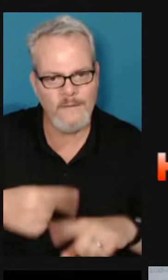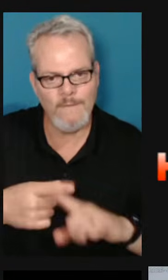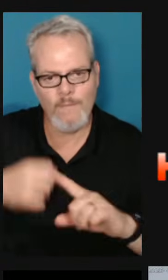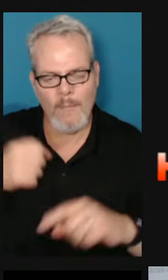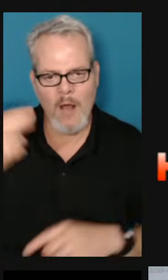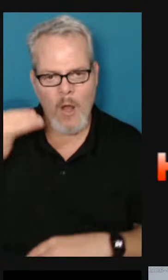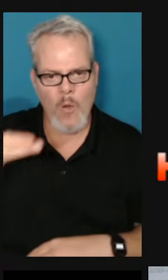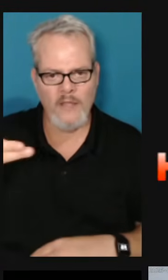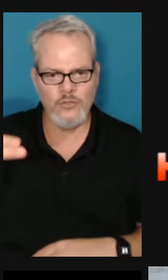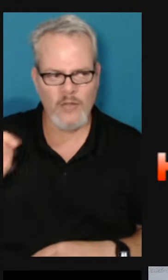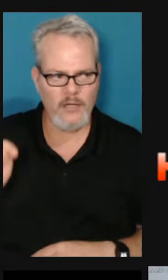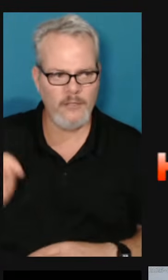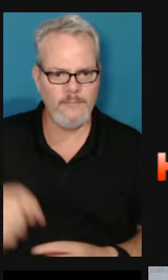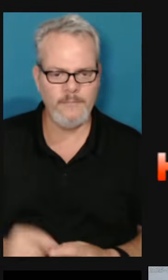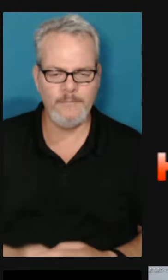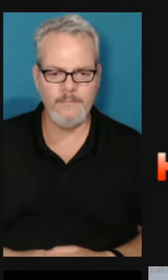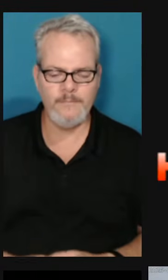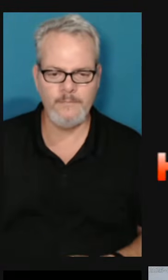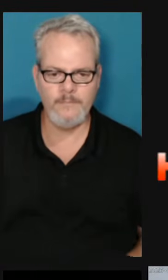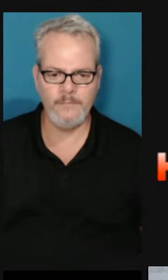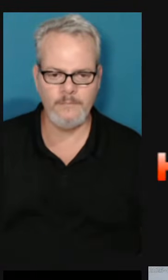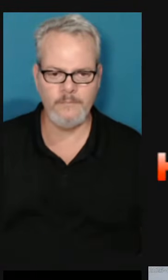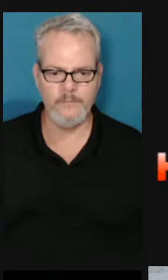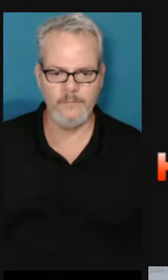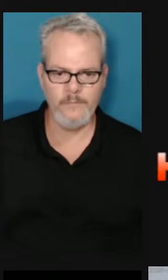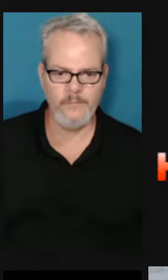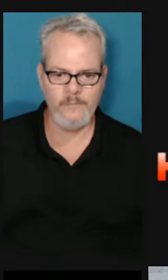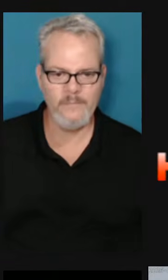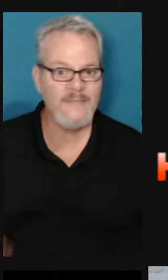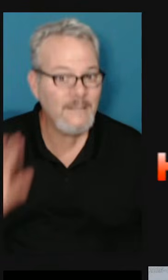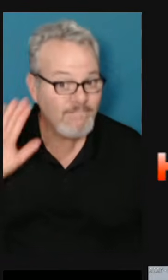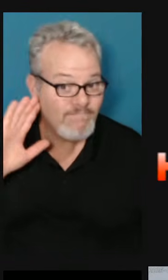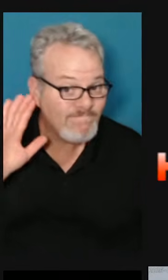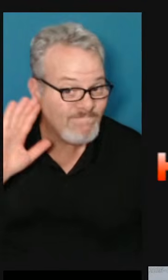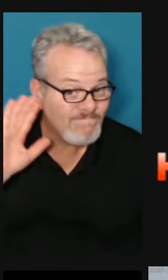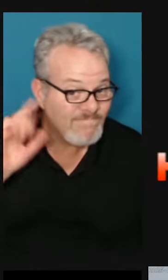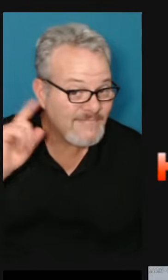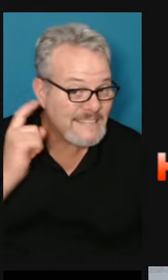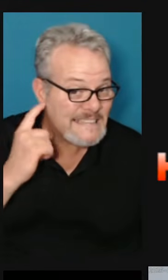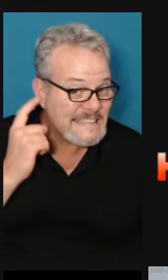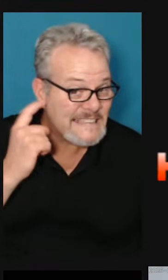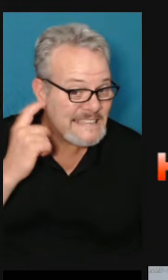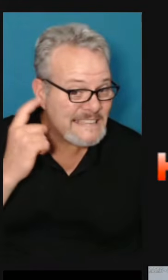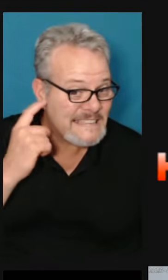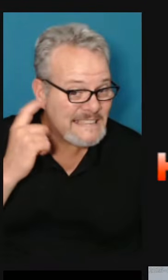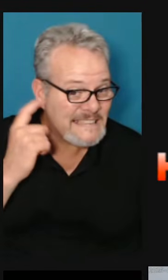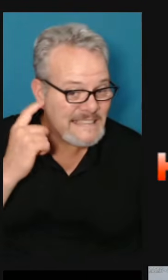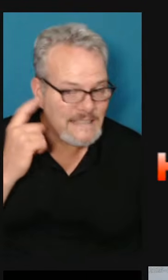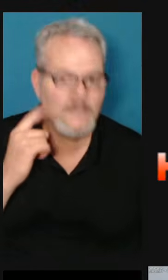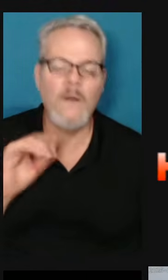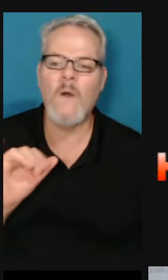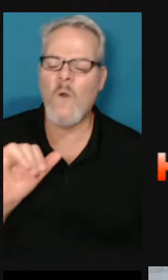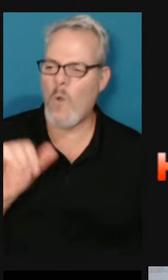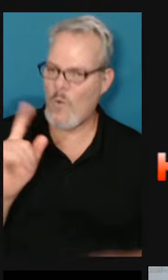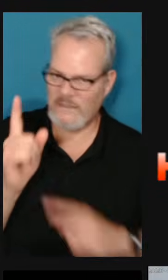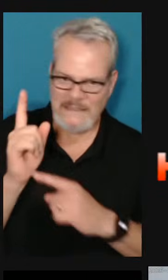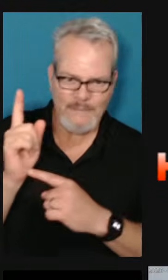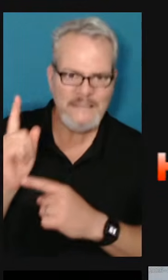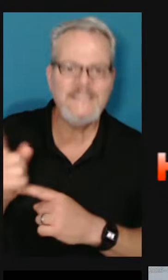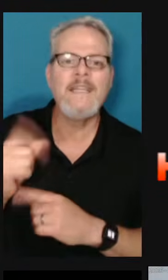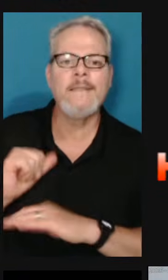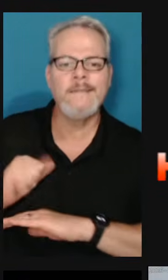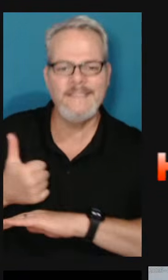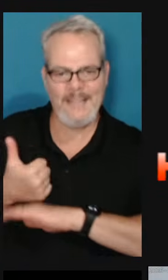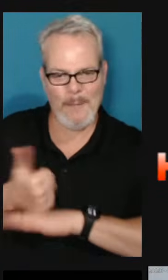I can't hear you, Dane. I was saying, just give me a second to get set up